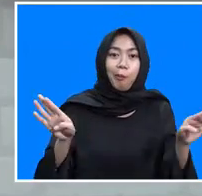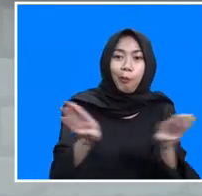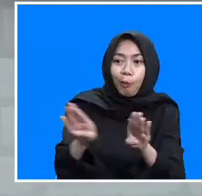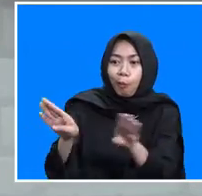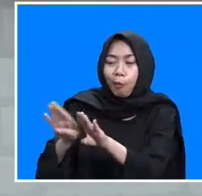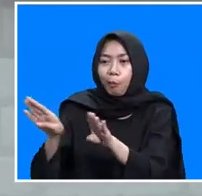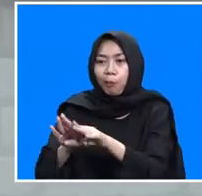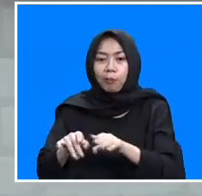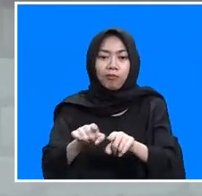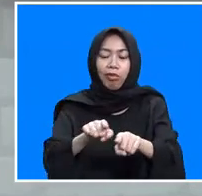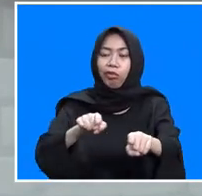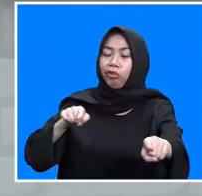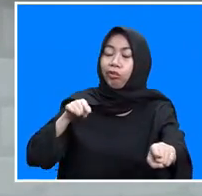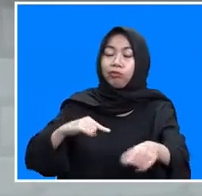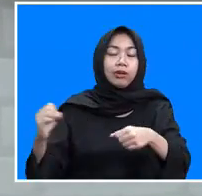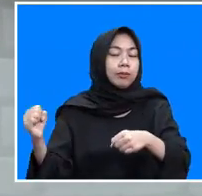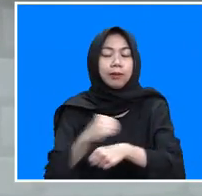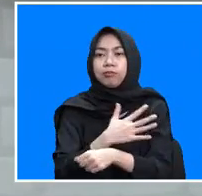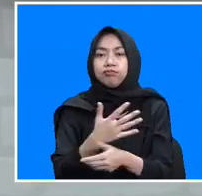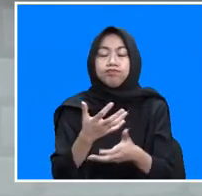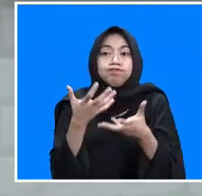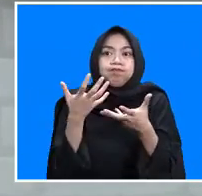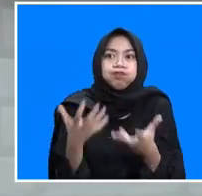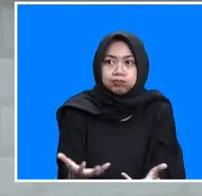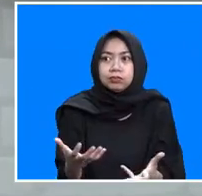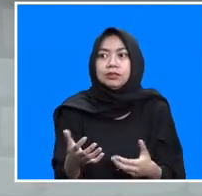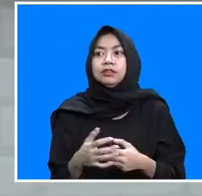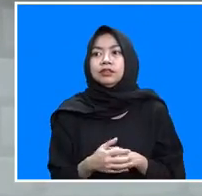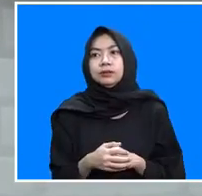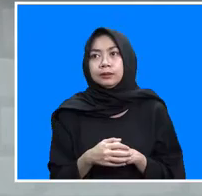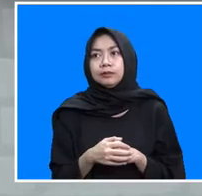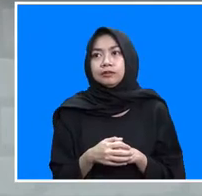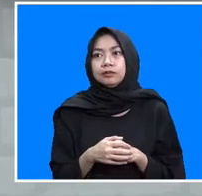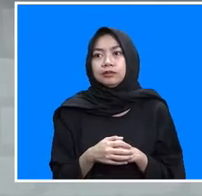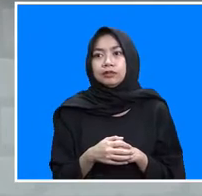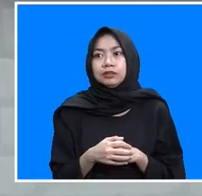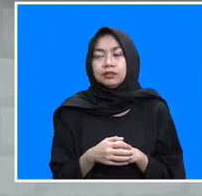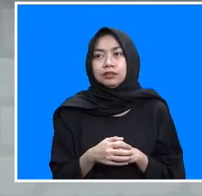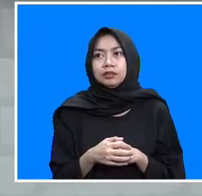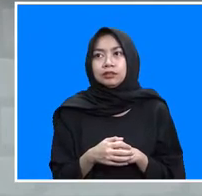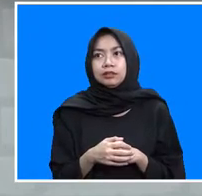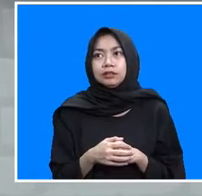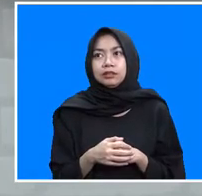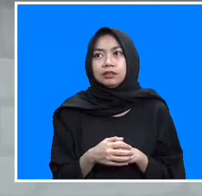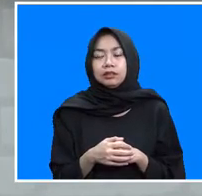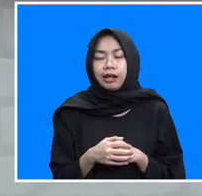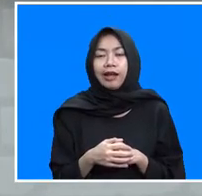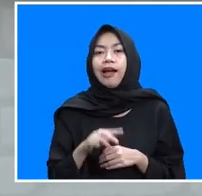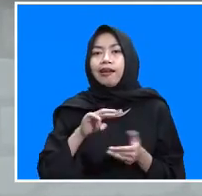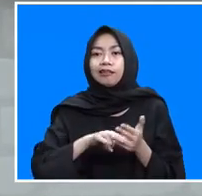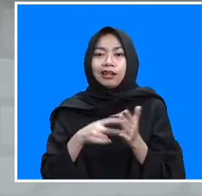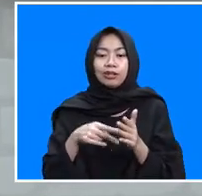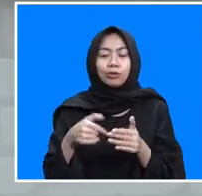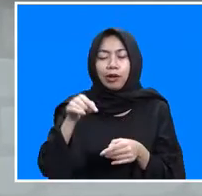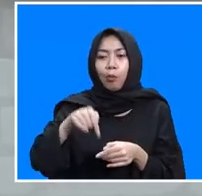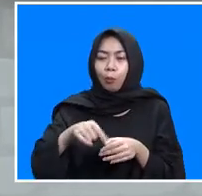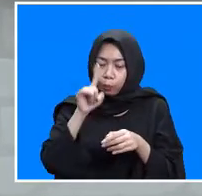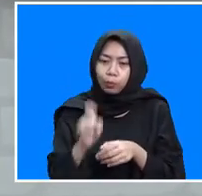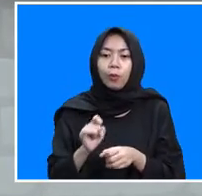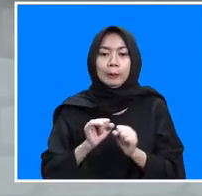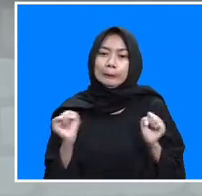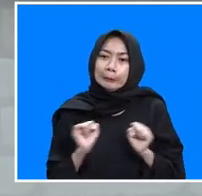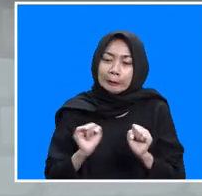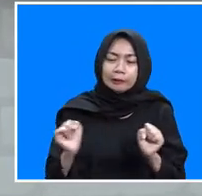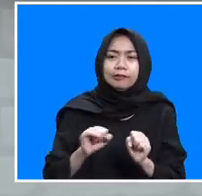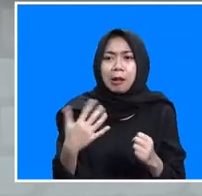that also prompts us to actually to let's start, you know, moving. Let's do something about it.